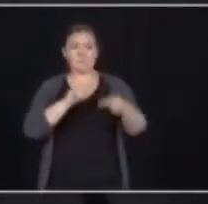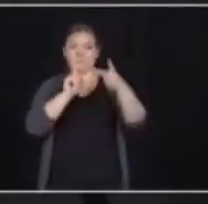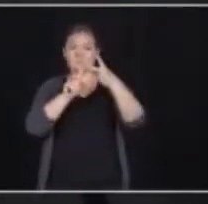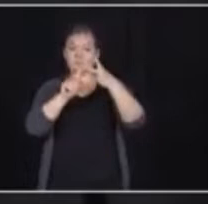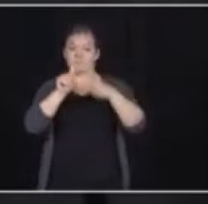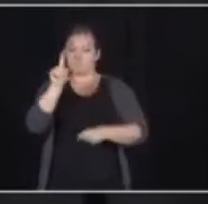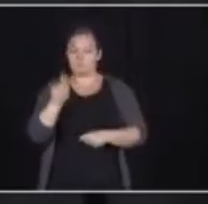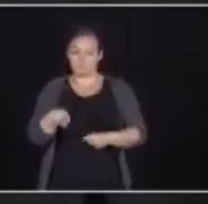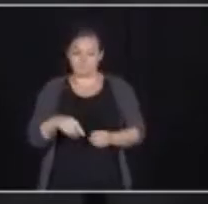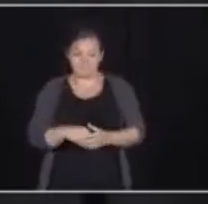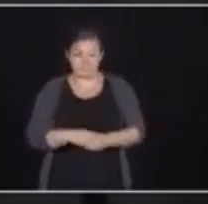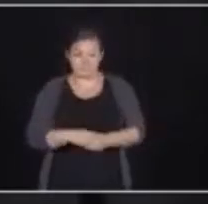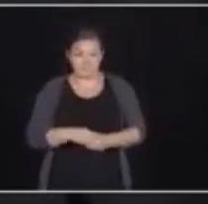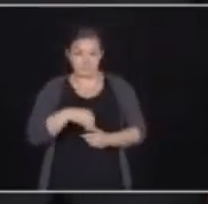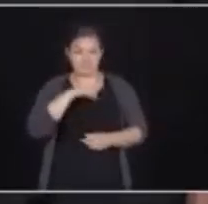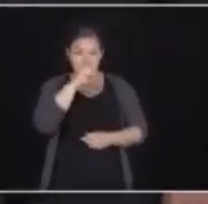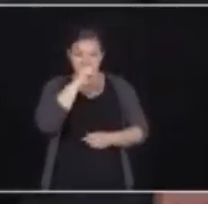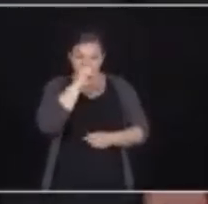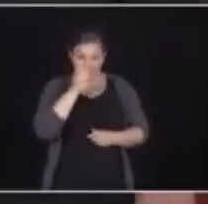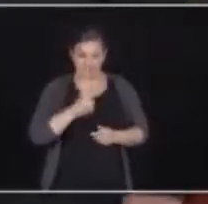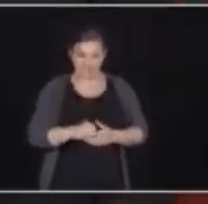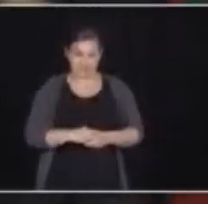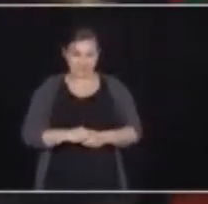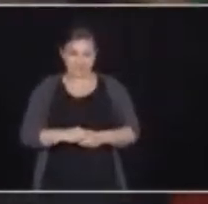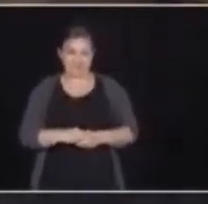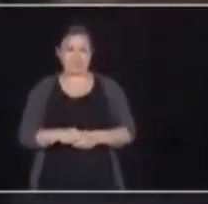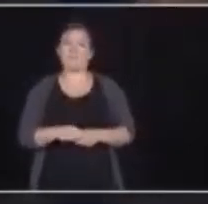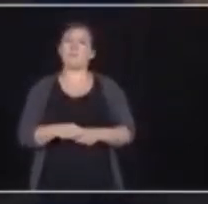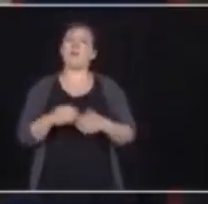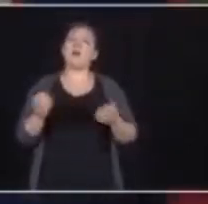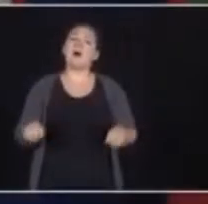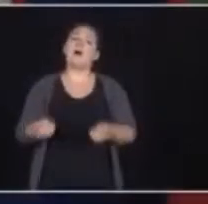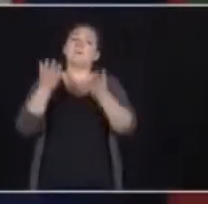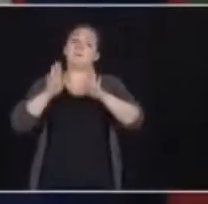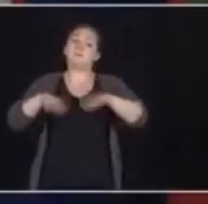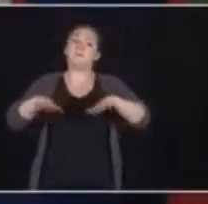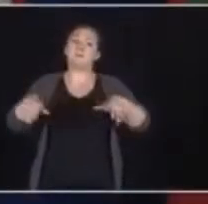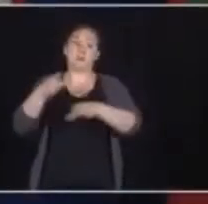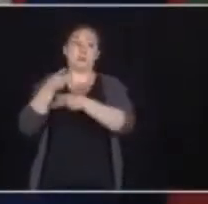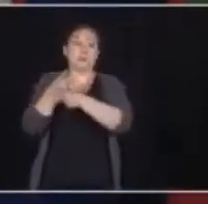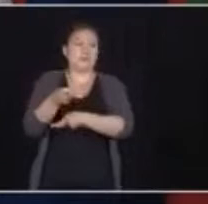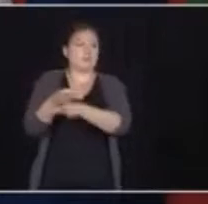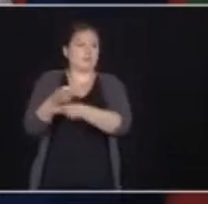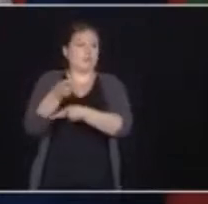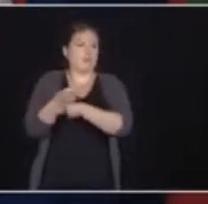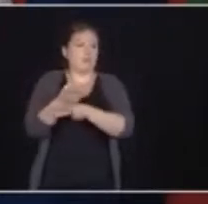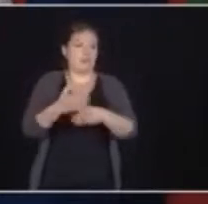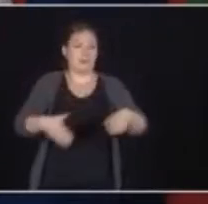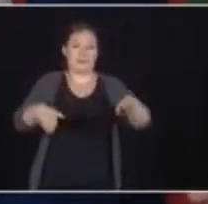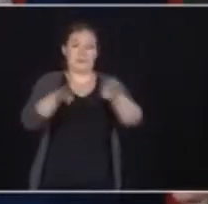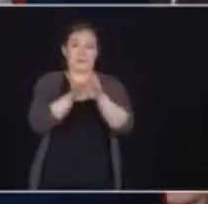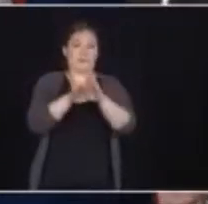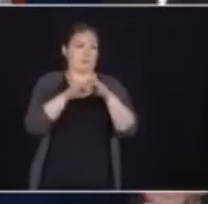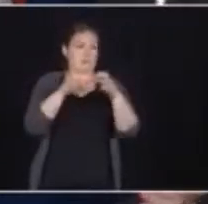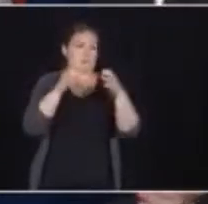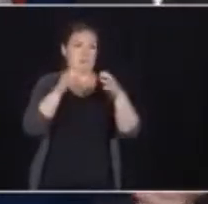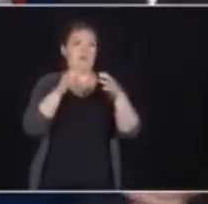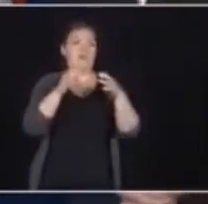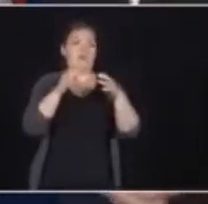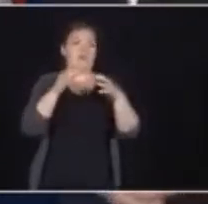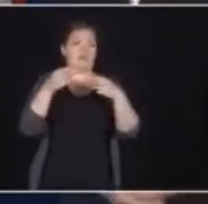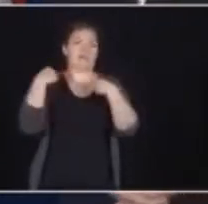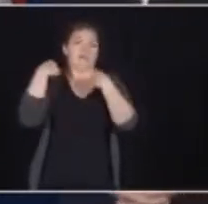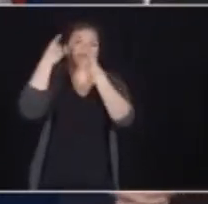For many childcare centers being forced to operate at limited capacity after months of closure with no support from the government is